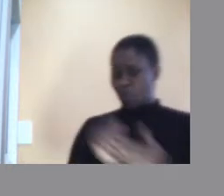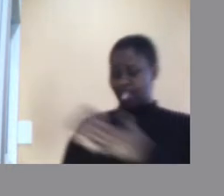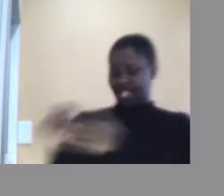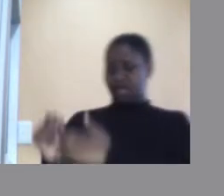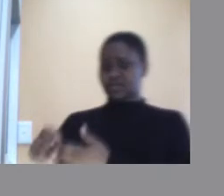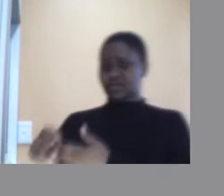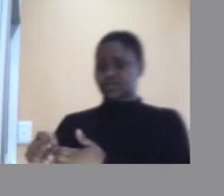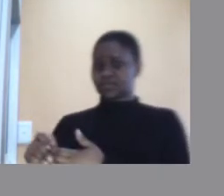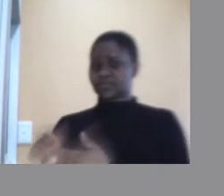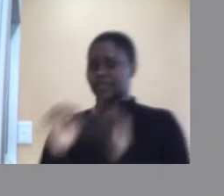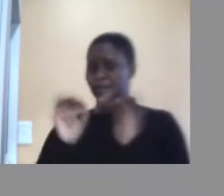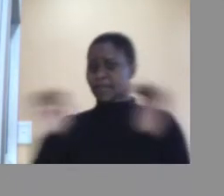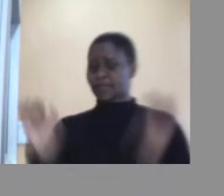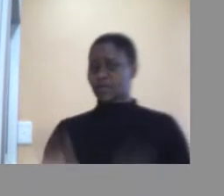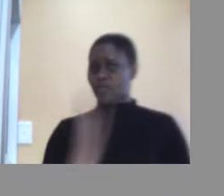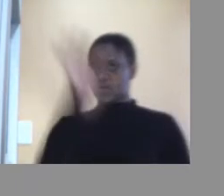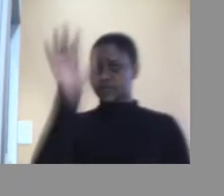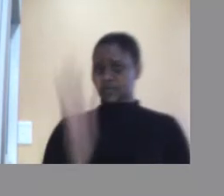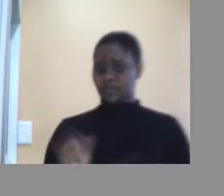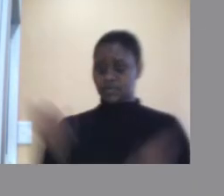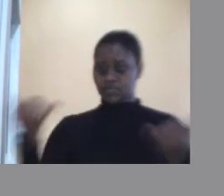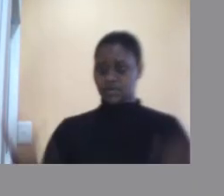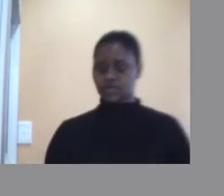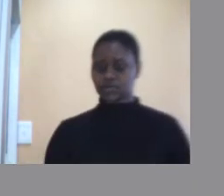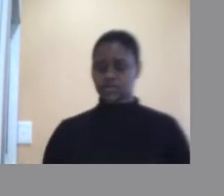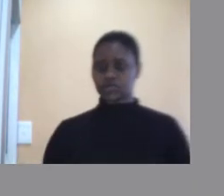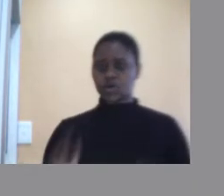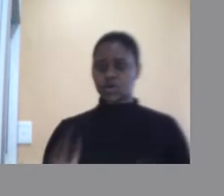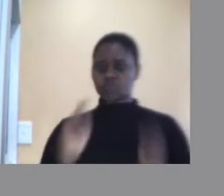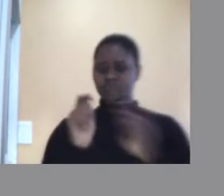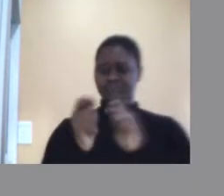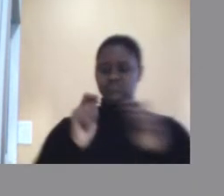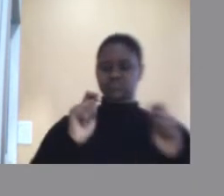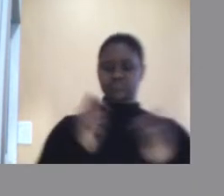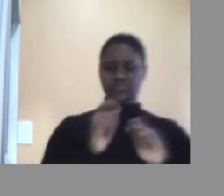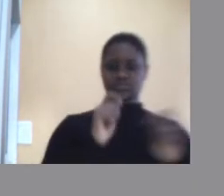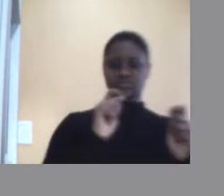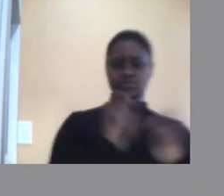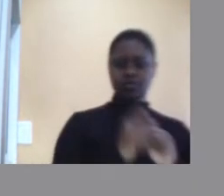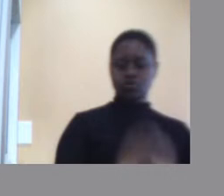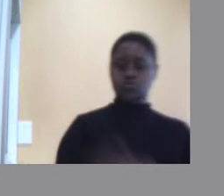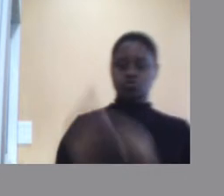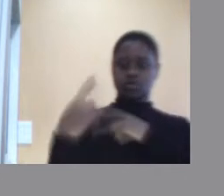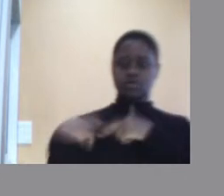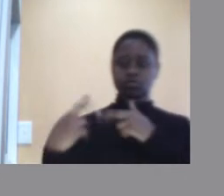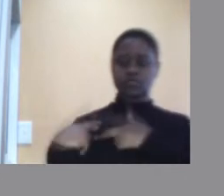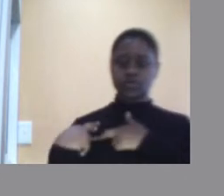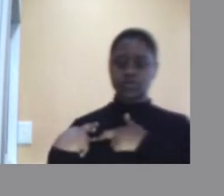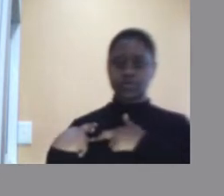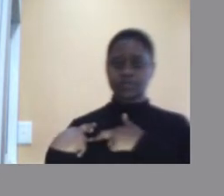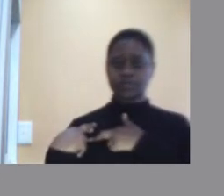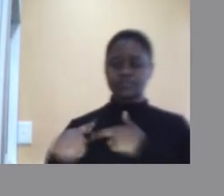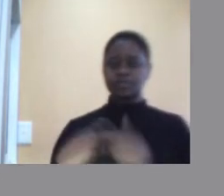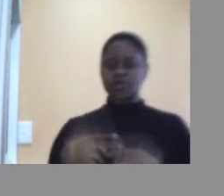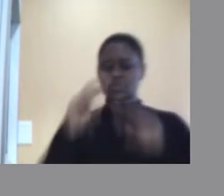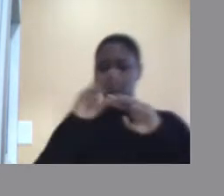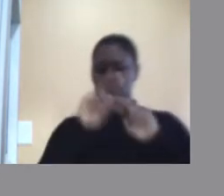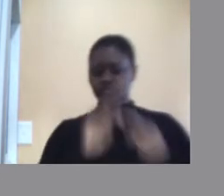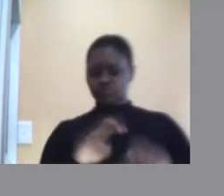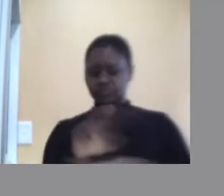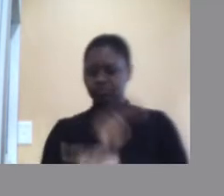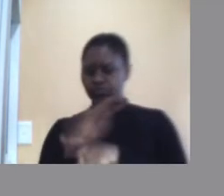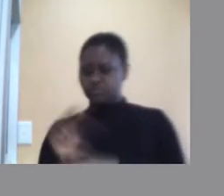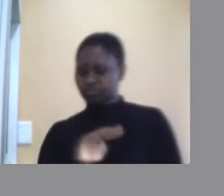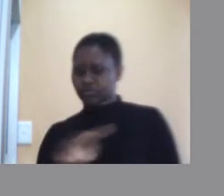that as the current generation of cadres change with revolutionary responsibility to navigate toward a